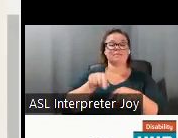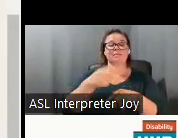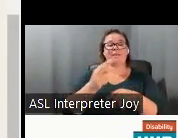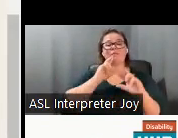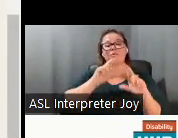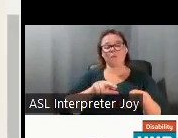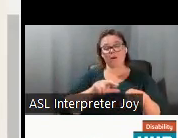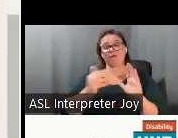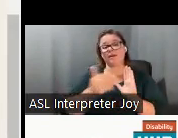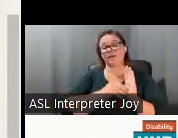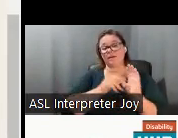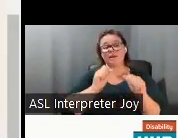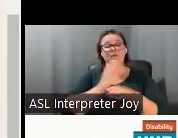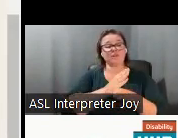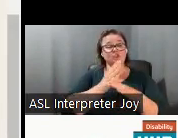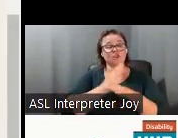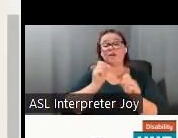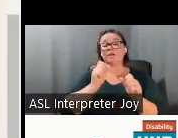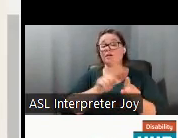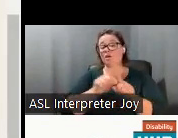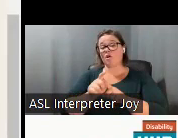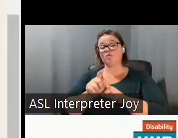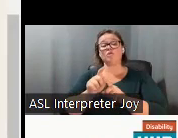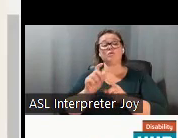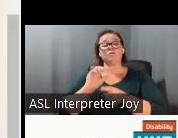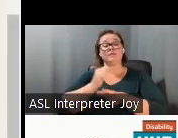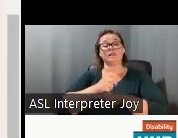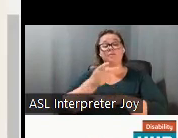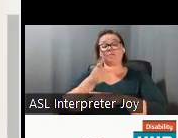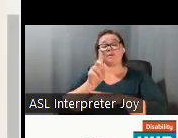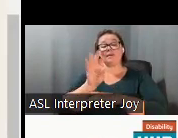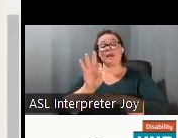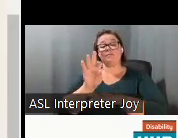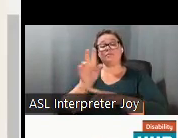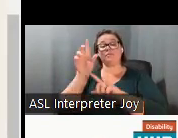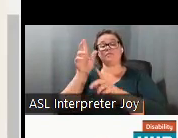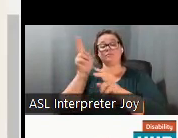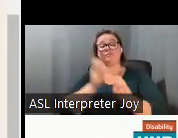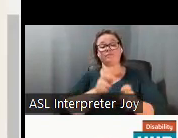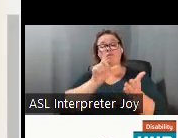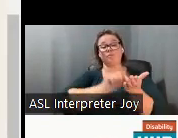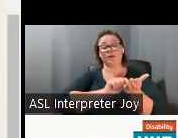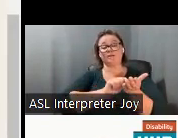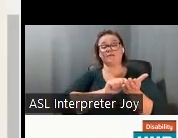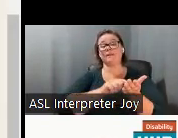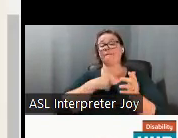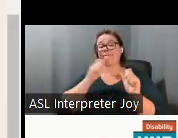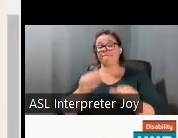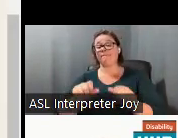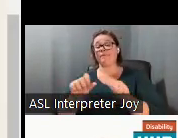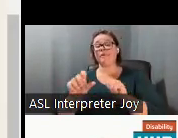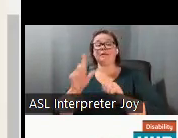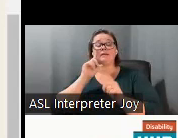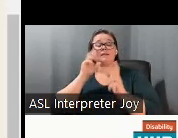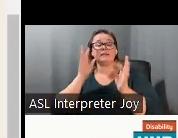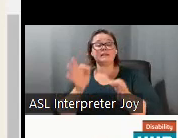again, that can be shared. It can also be created as a PDF and printed out. I could choose, well,